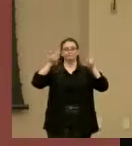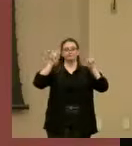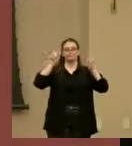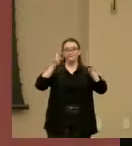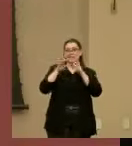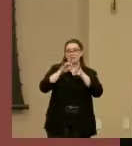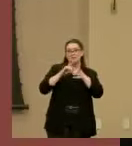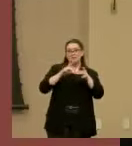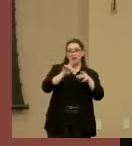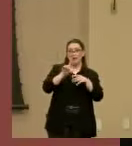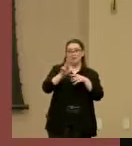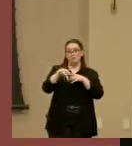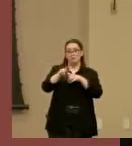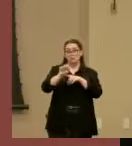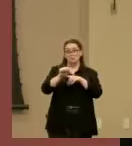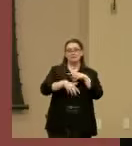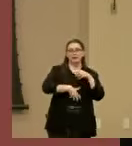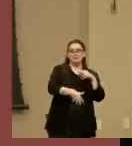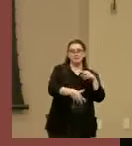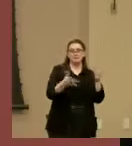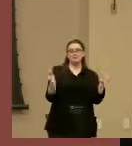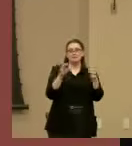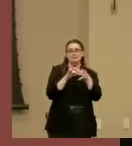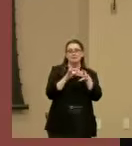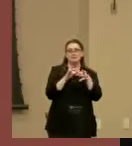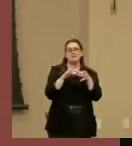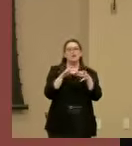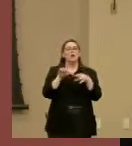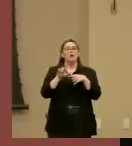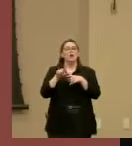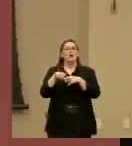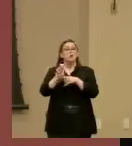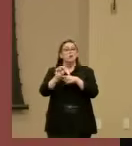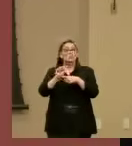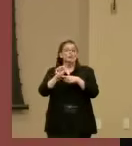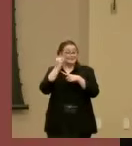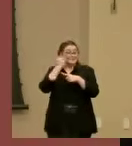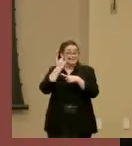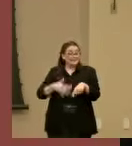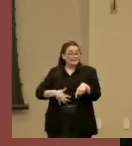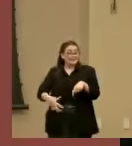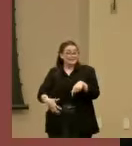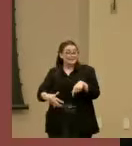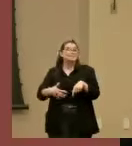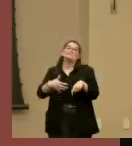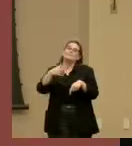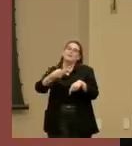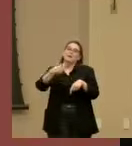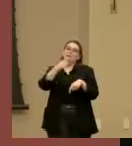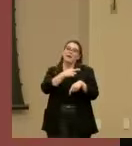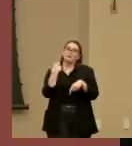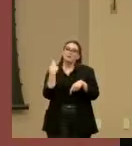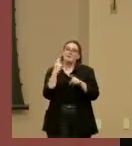pregnancy. In general, lupus pregnancies are considered high risk. However, most